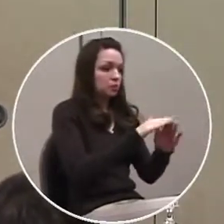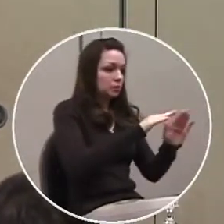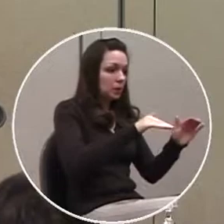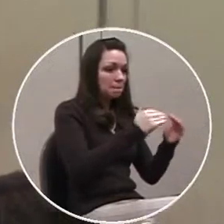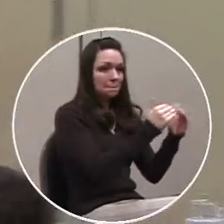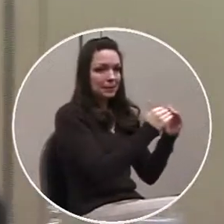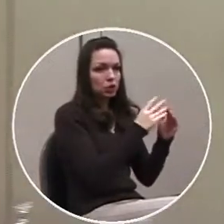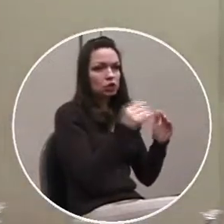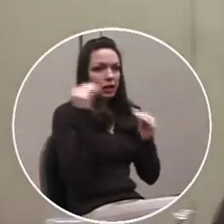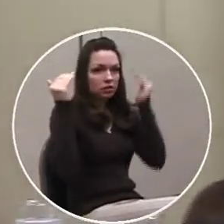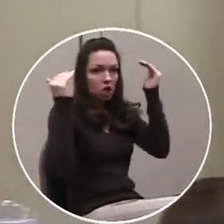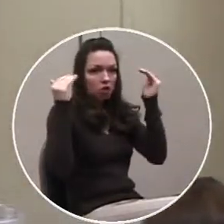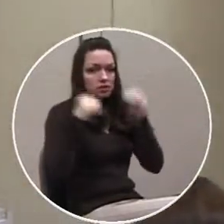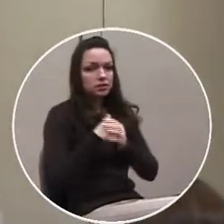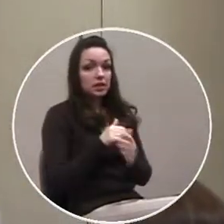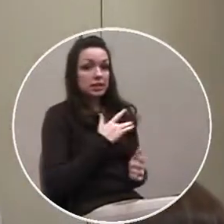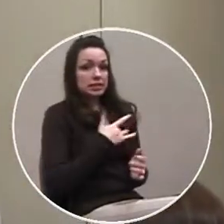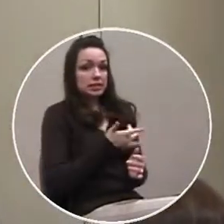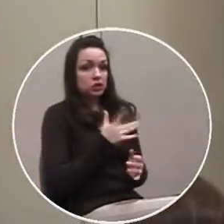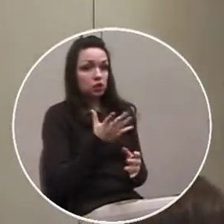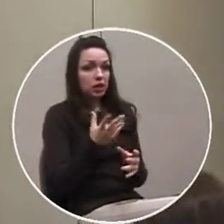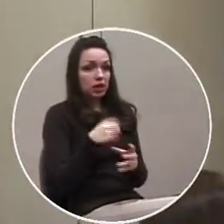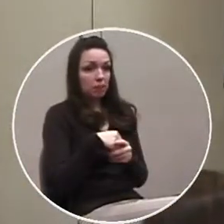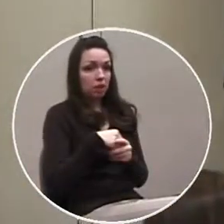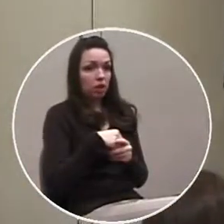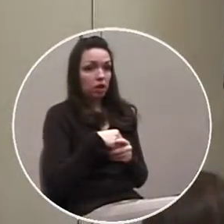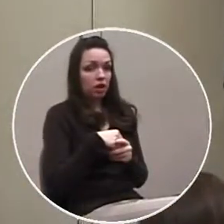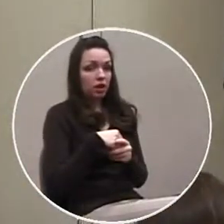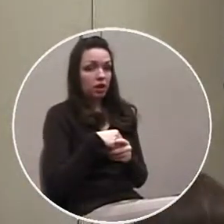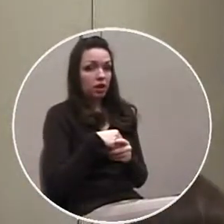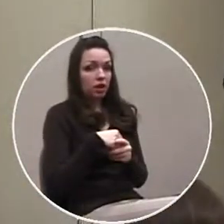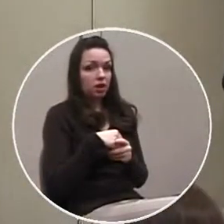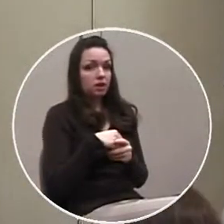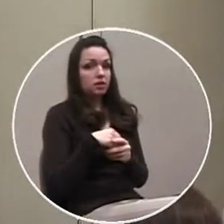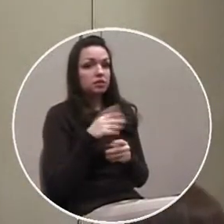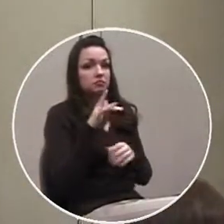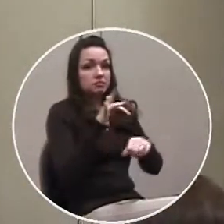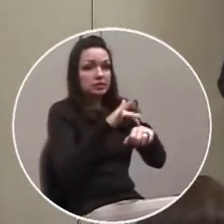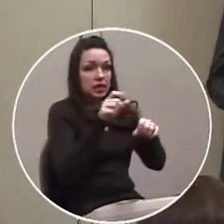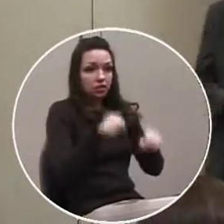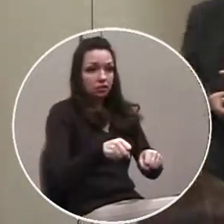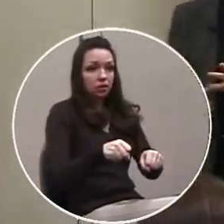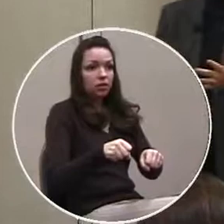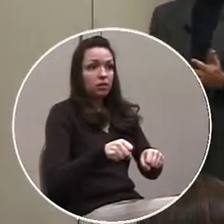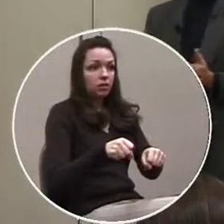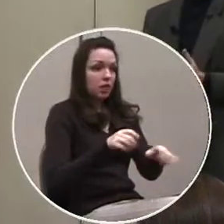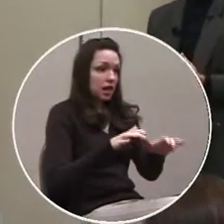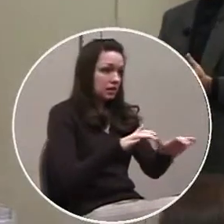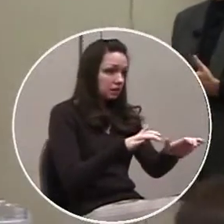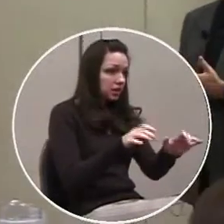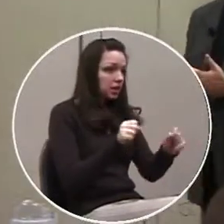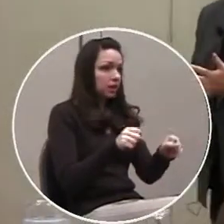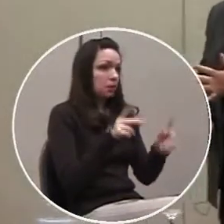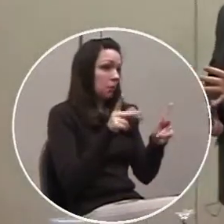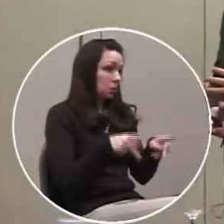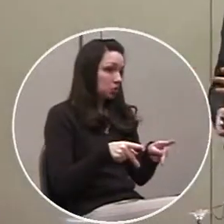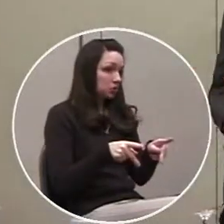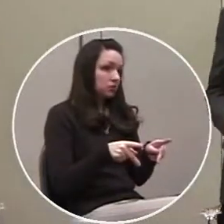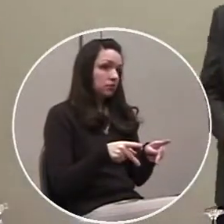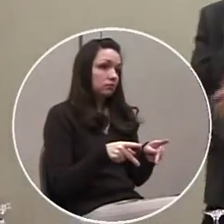else? Sensory input. A tangible, could be activity, could be a